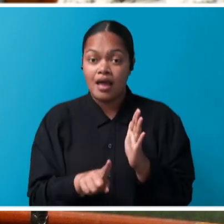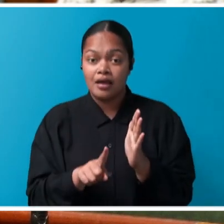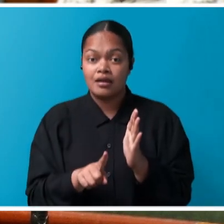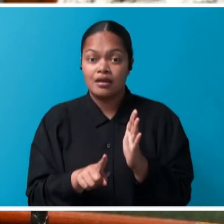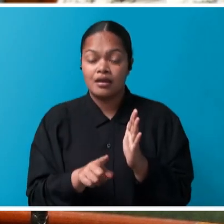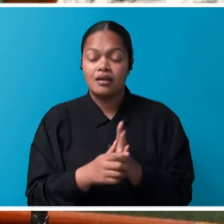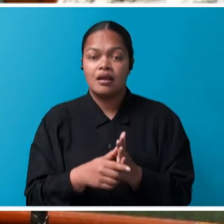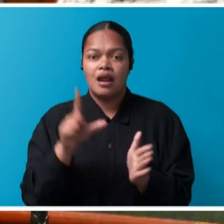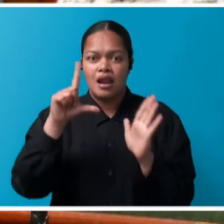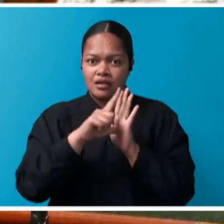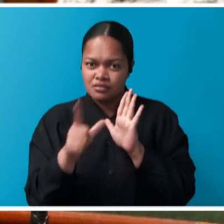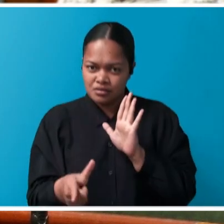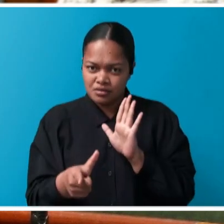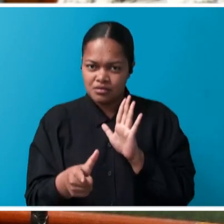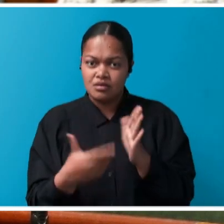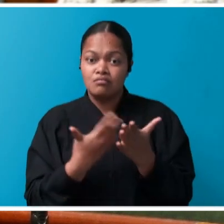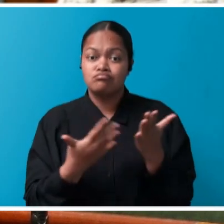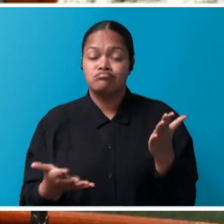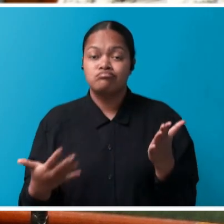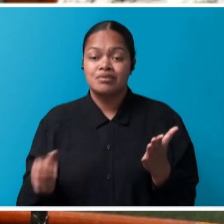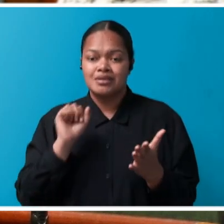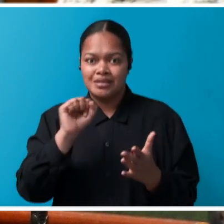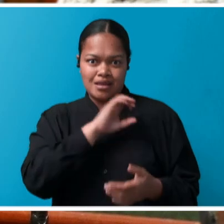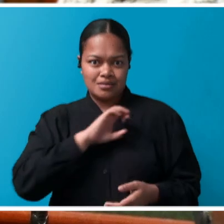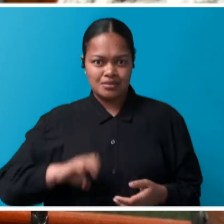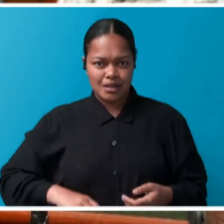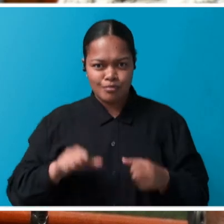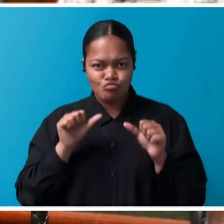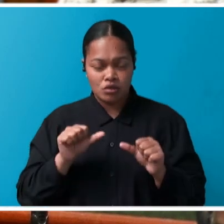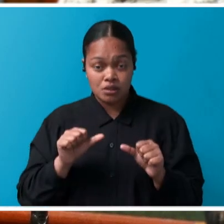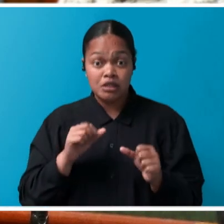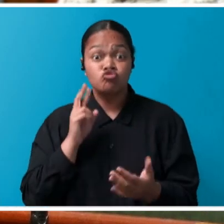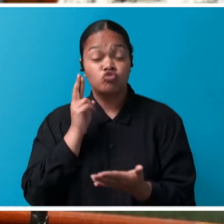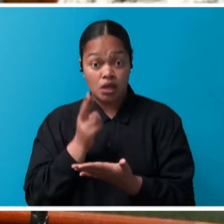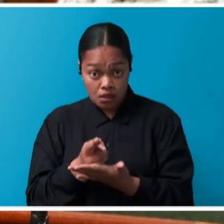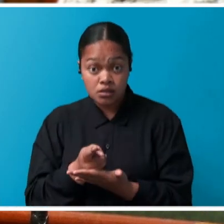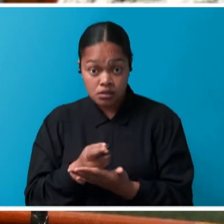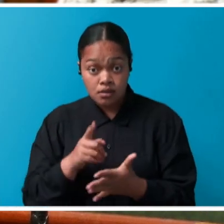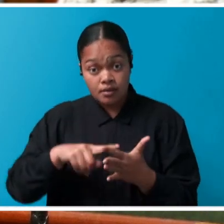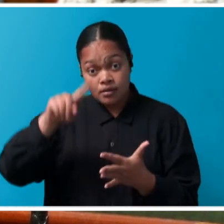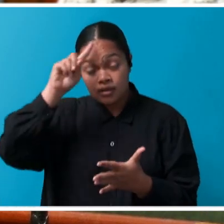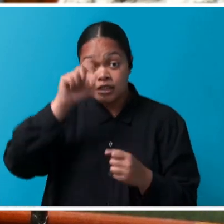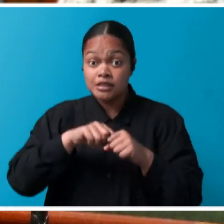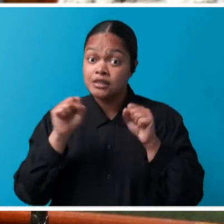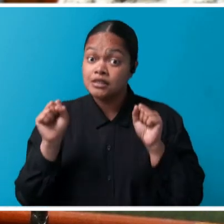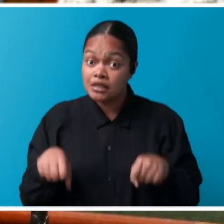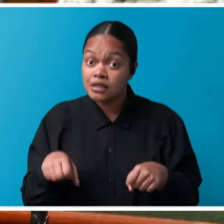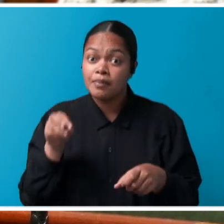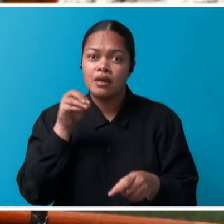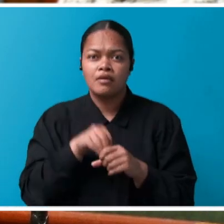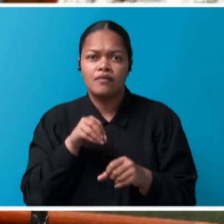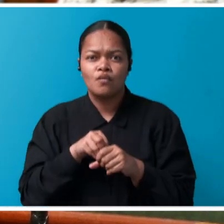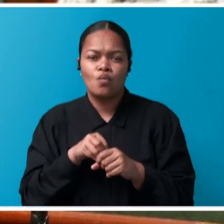as alluded to by His Excellency the President. In reality, Our education system has evolved